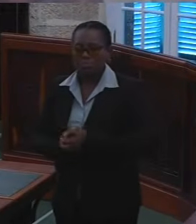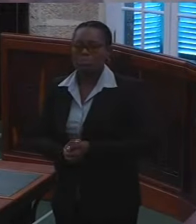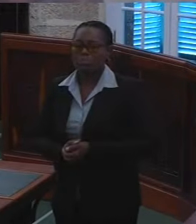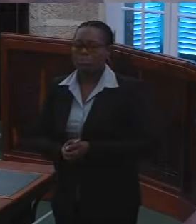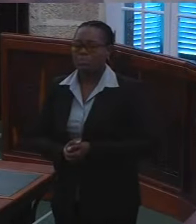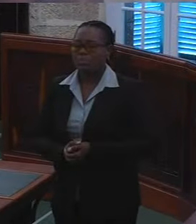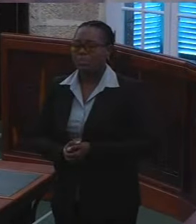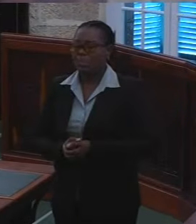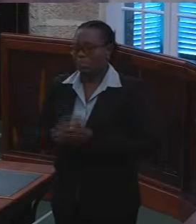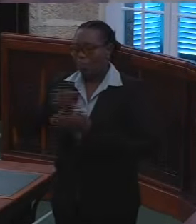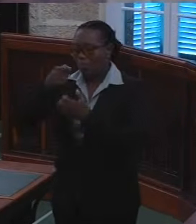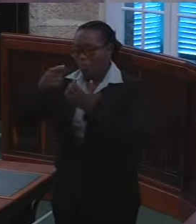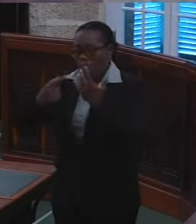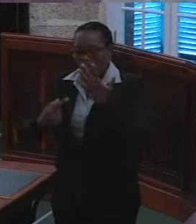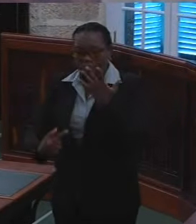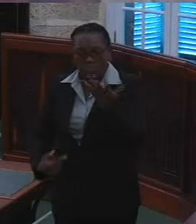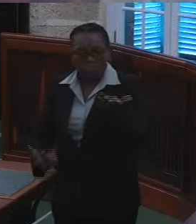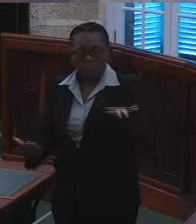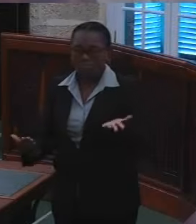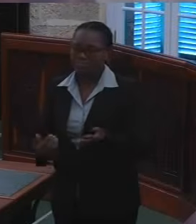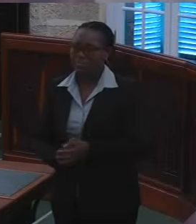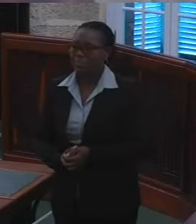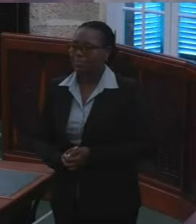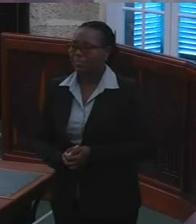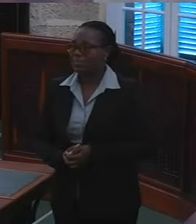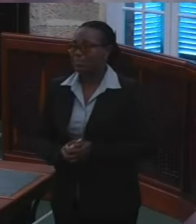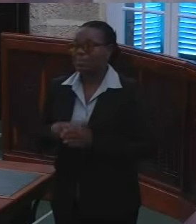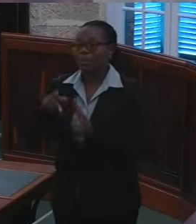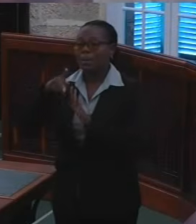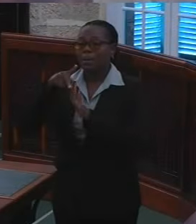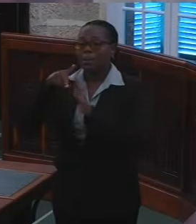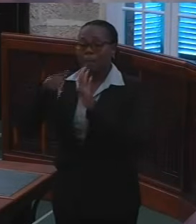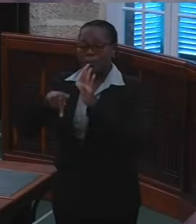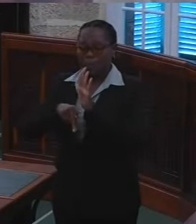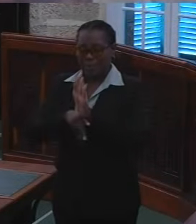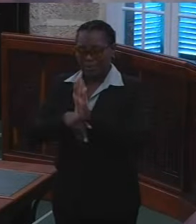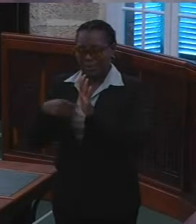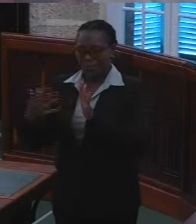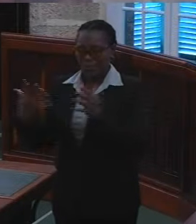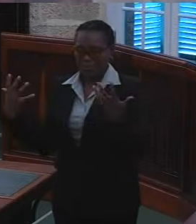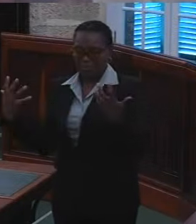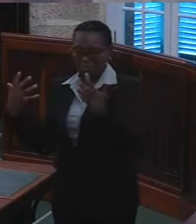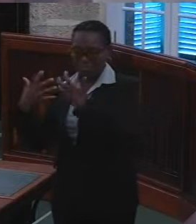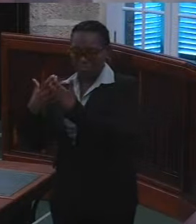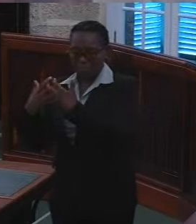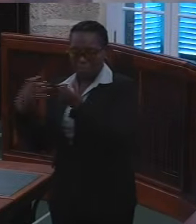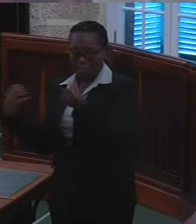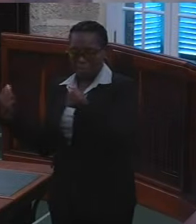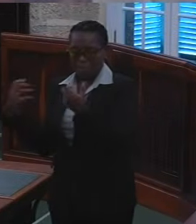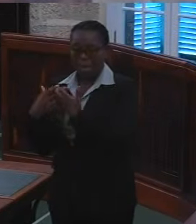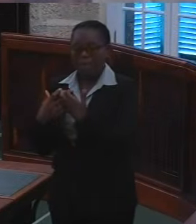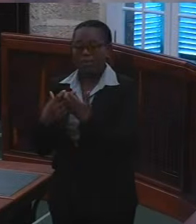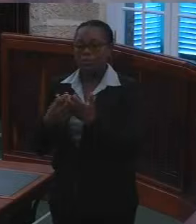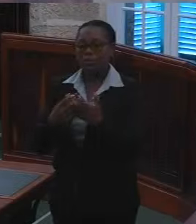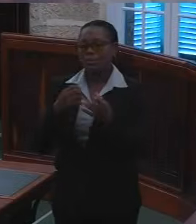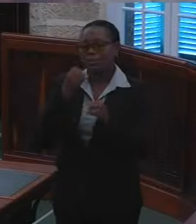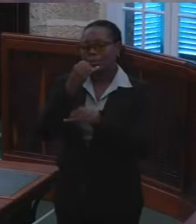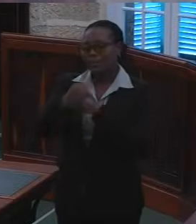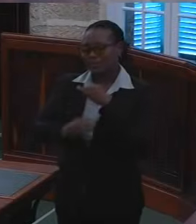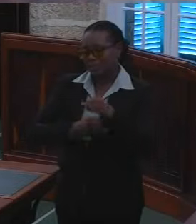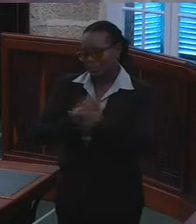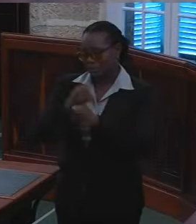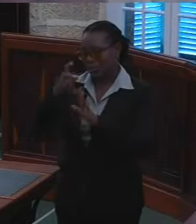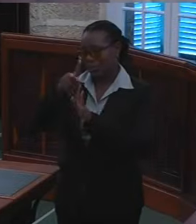to all these things. And it's a policy, of course, which aligned itself with the international policy as it relates